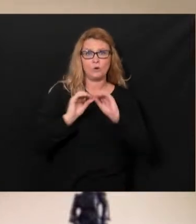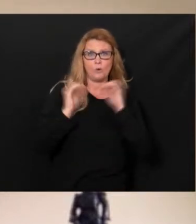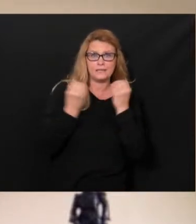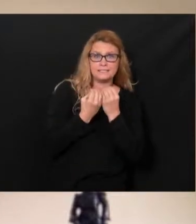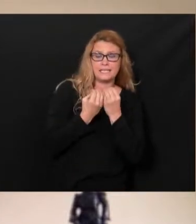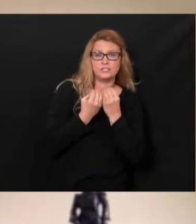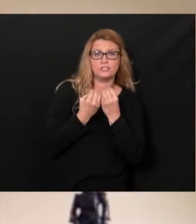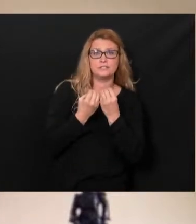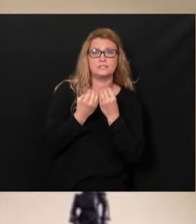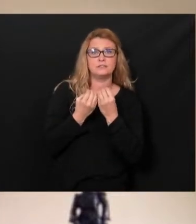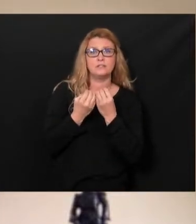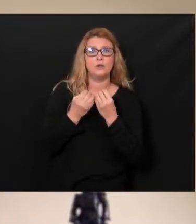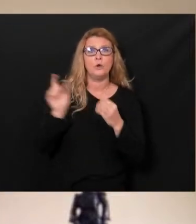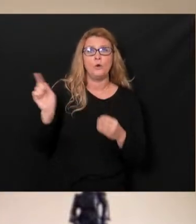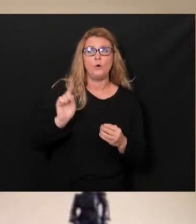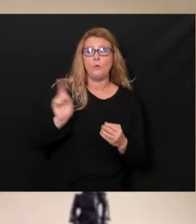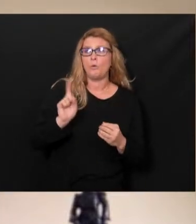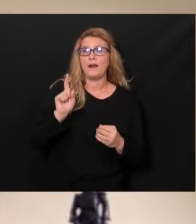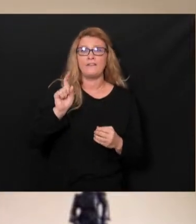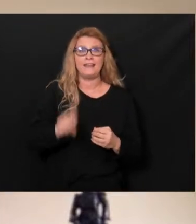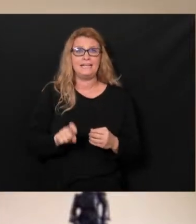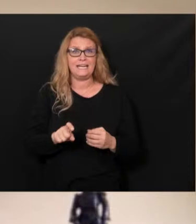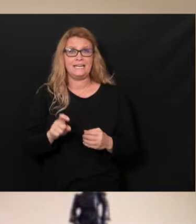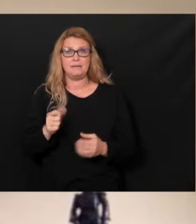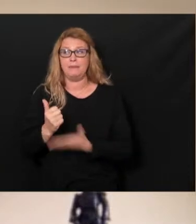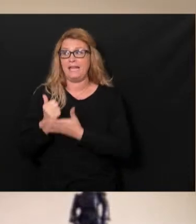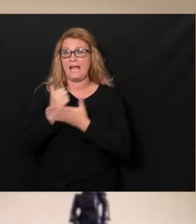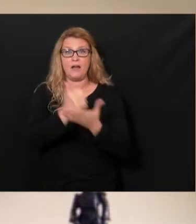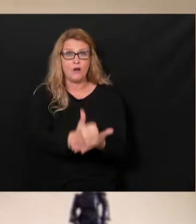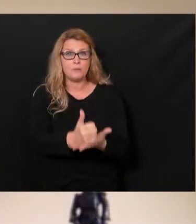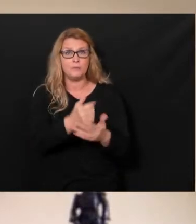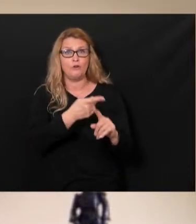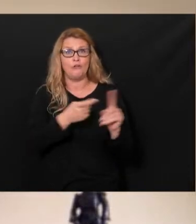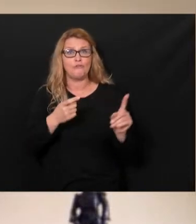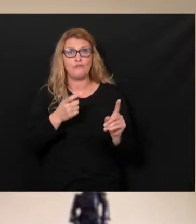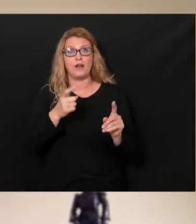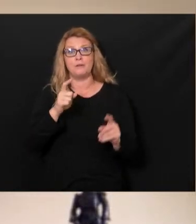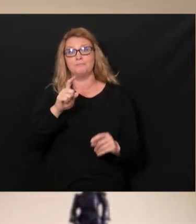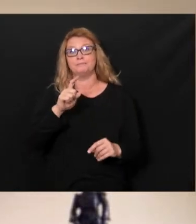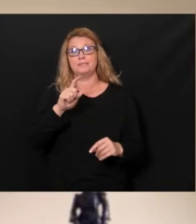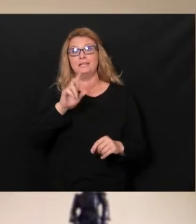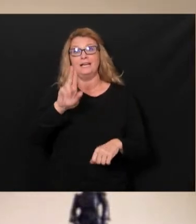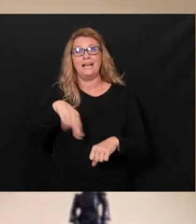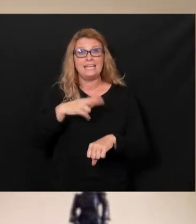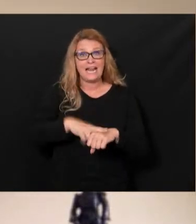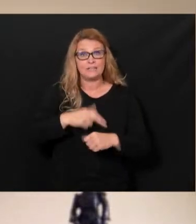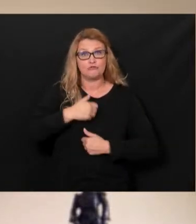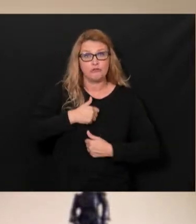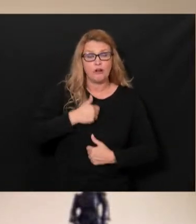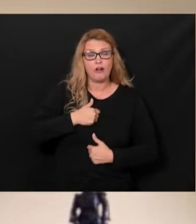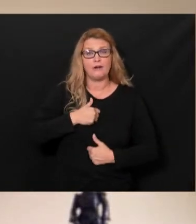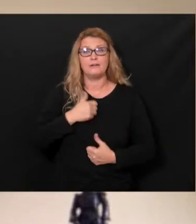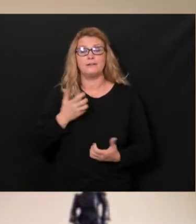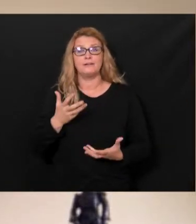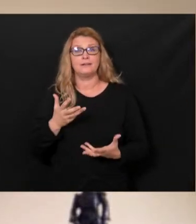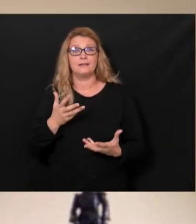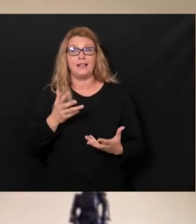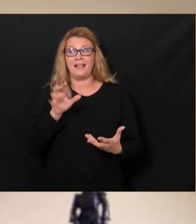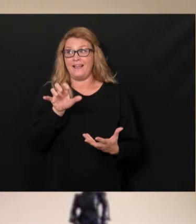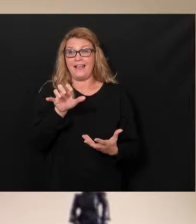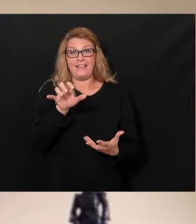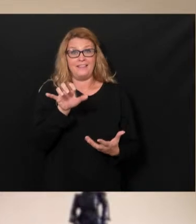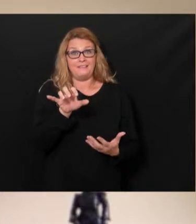organizations where they need to be augmented with additional support from FEMA reservists and National Guard. That's